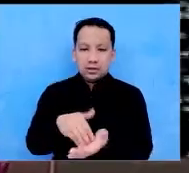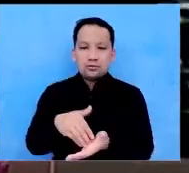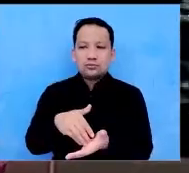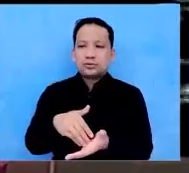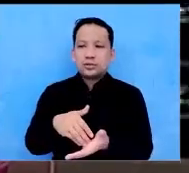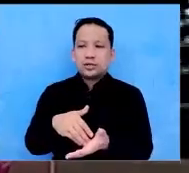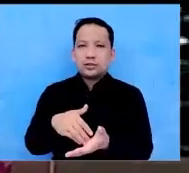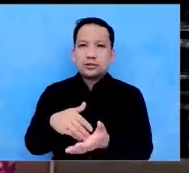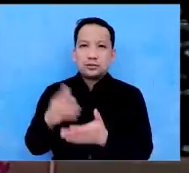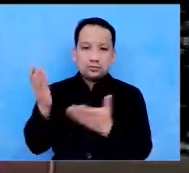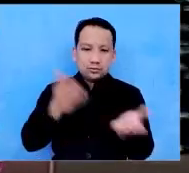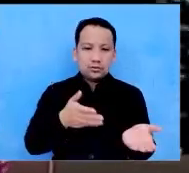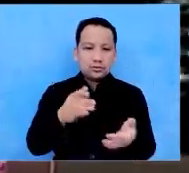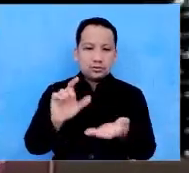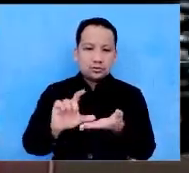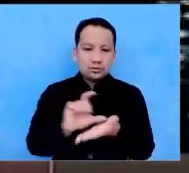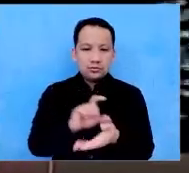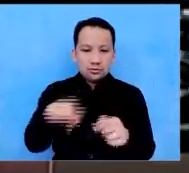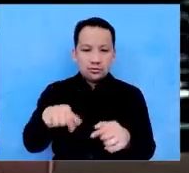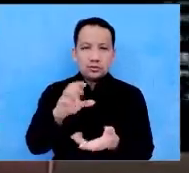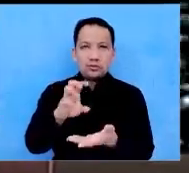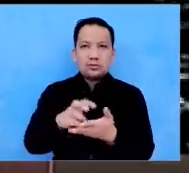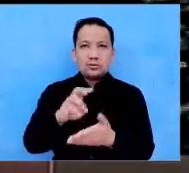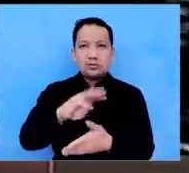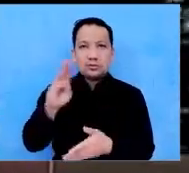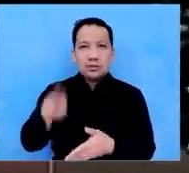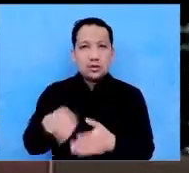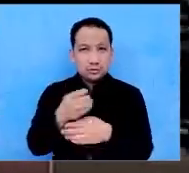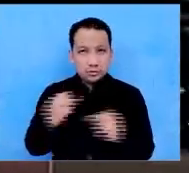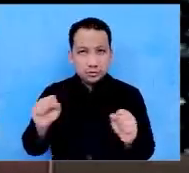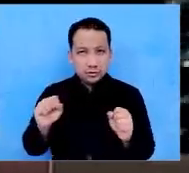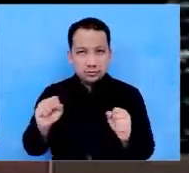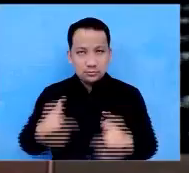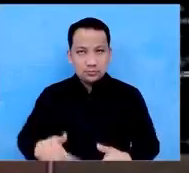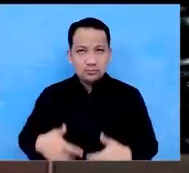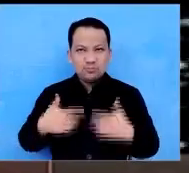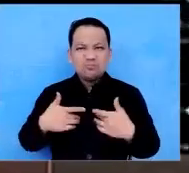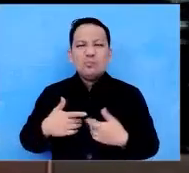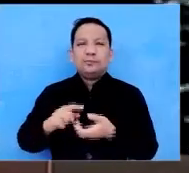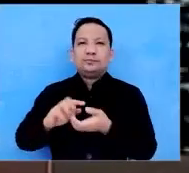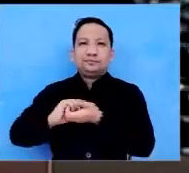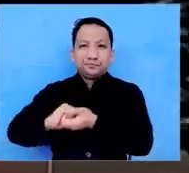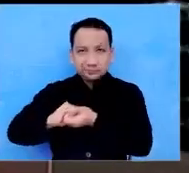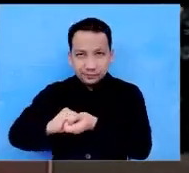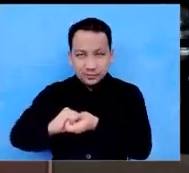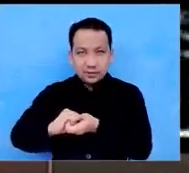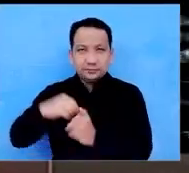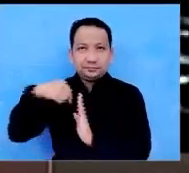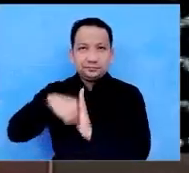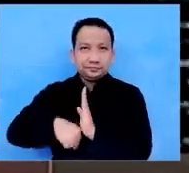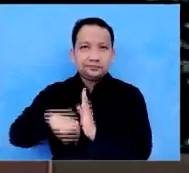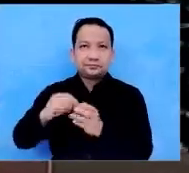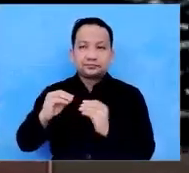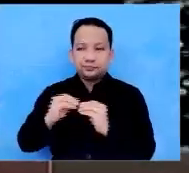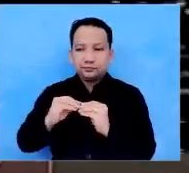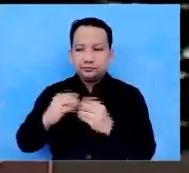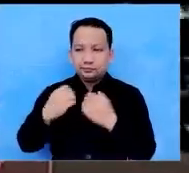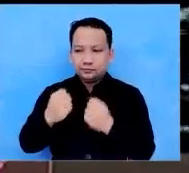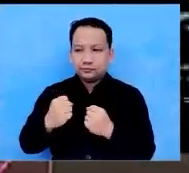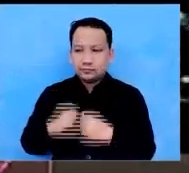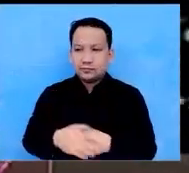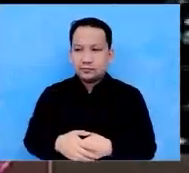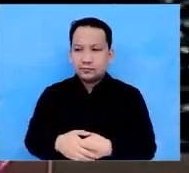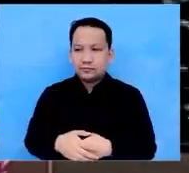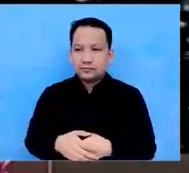city of Manila, we help to save lives. Our friendship has deepened when our